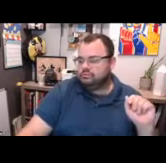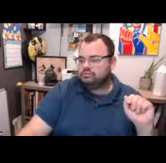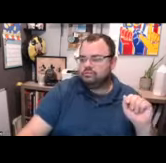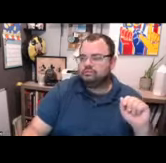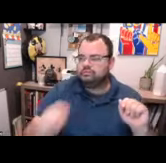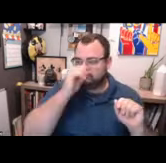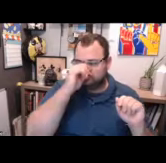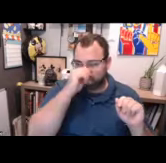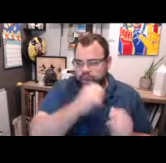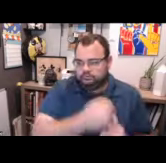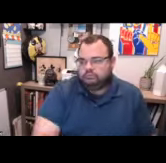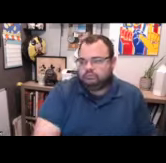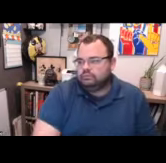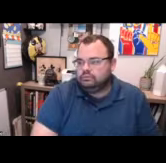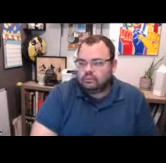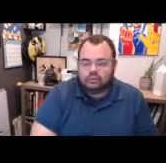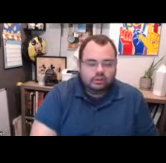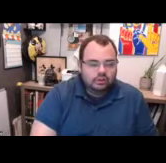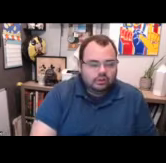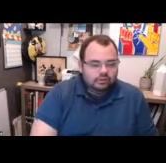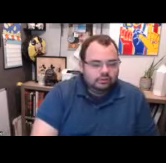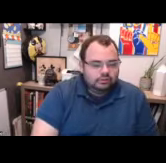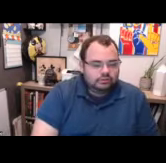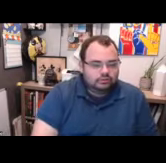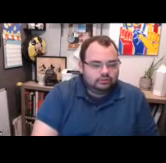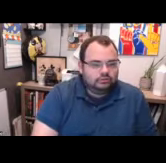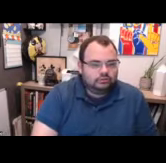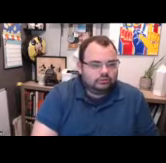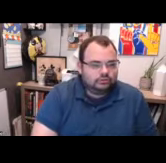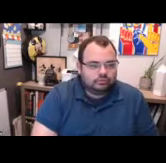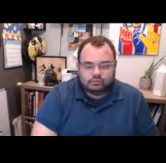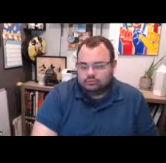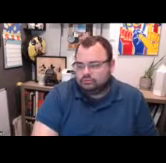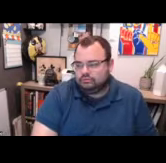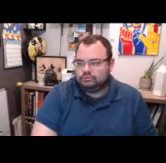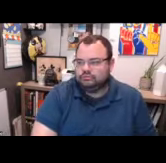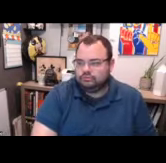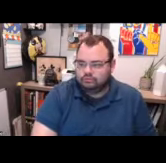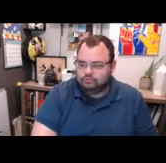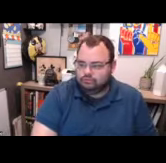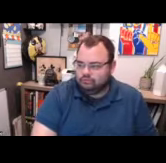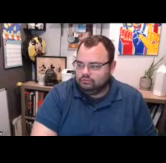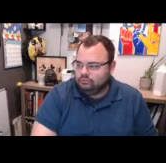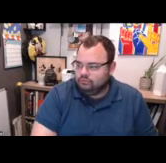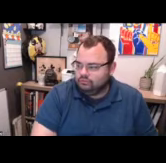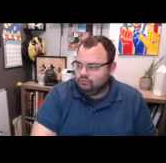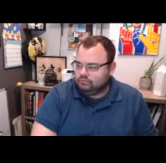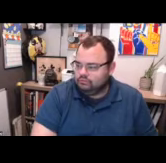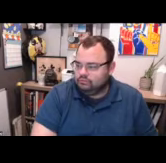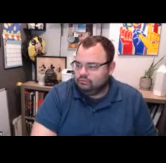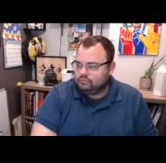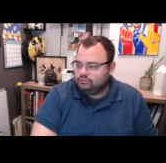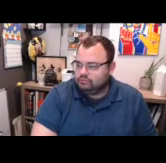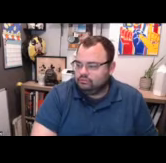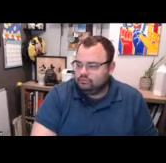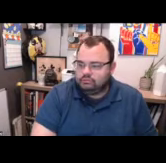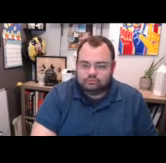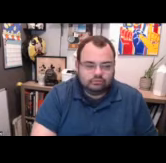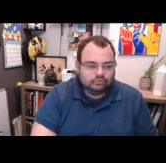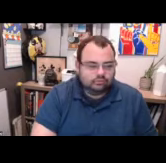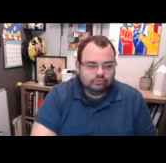This is Gregory Arts, and this is a short video reviewing the basic concepts of cochlear implant surgery. The patient's head is turned to the right for a